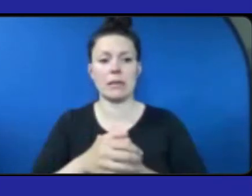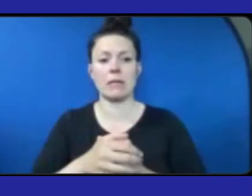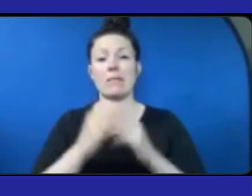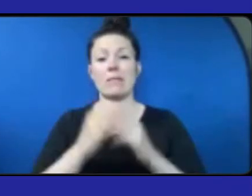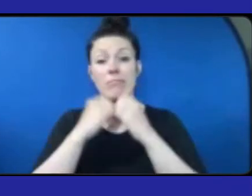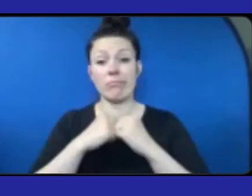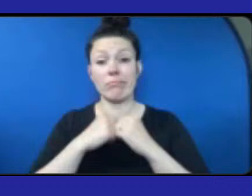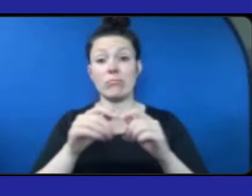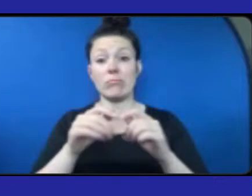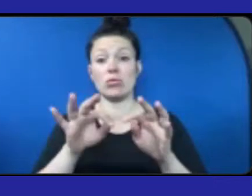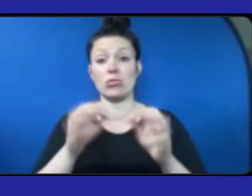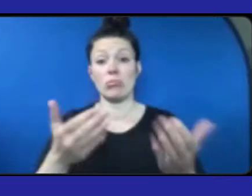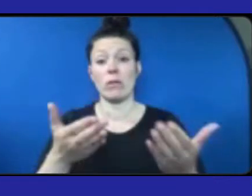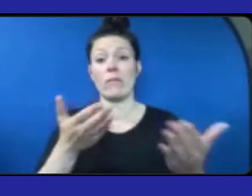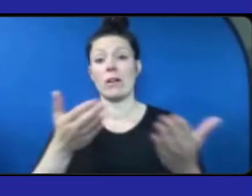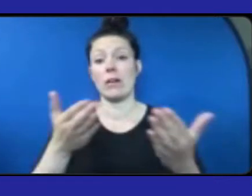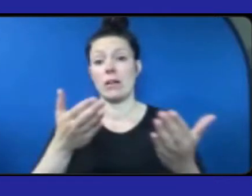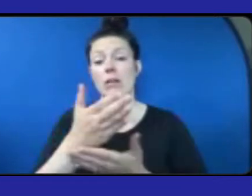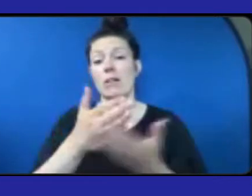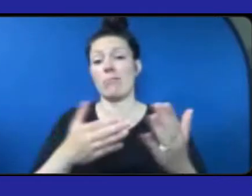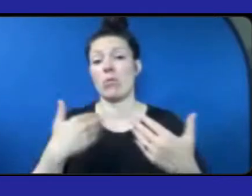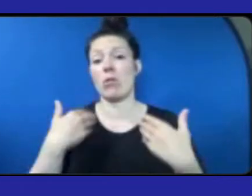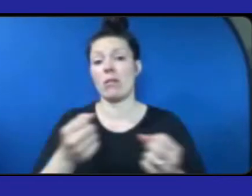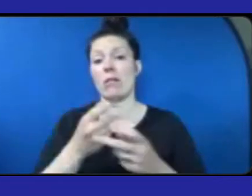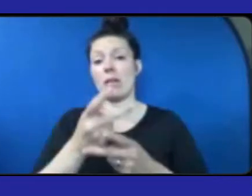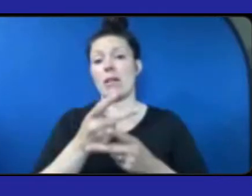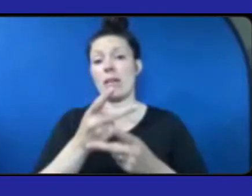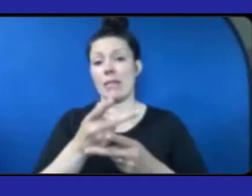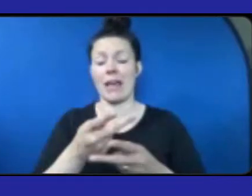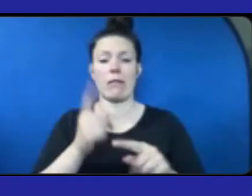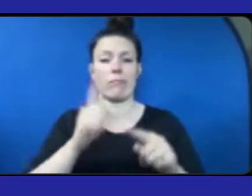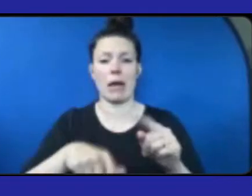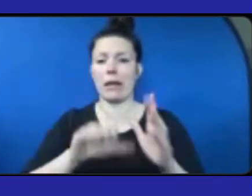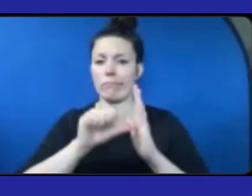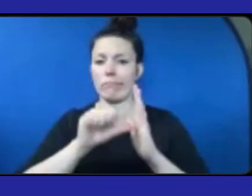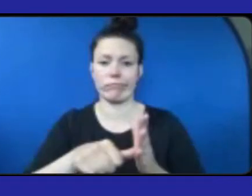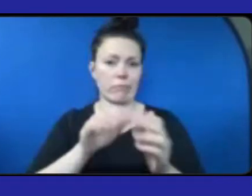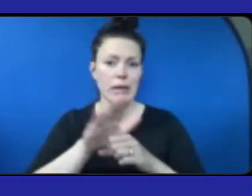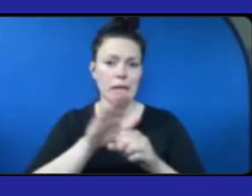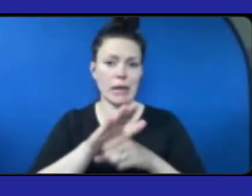as a part of healthcare really cannot be overstated, and I'd just like to share a